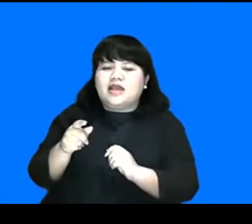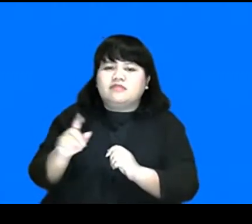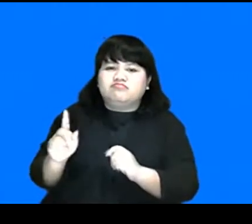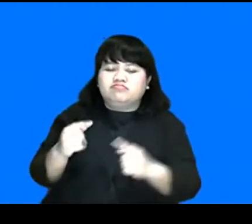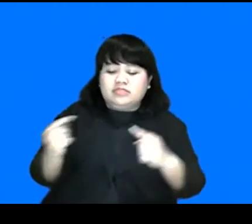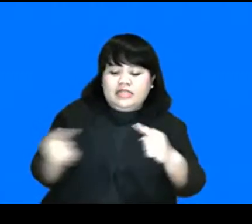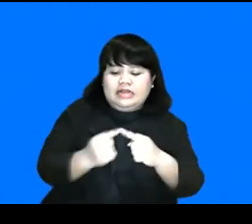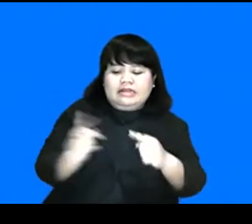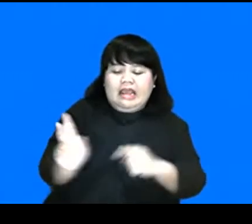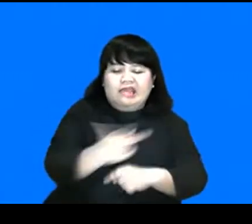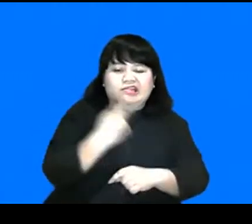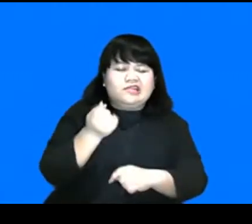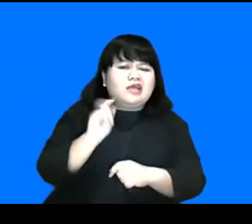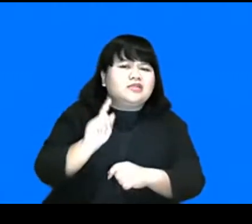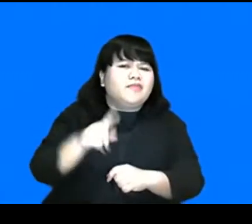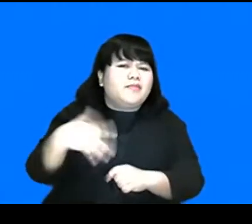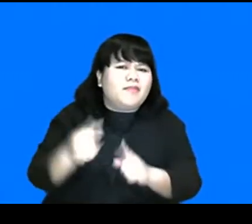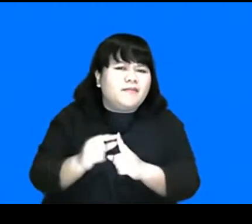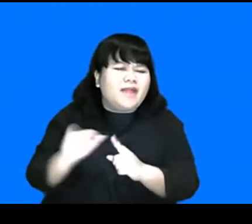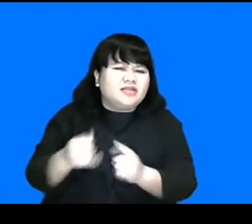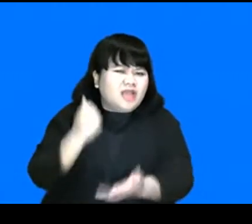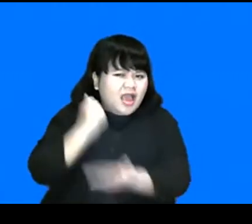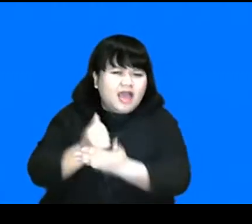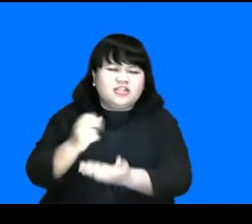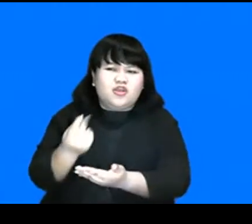fact, obviously, you know,